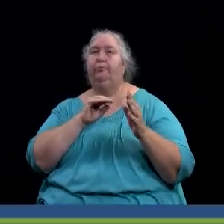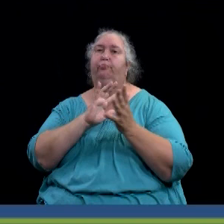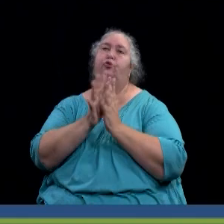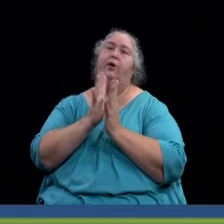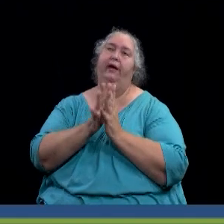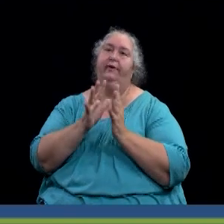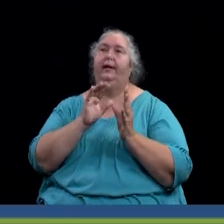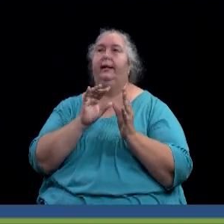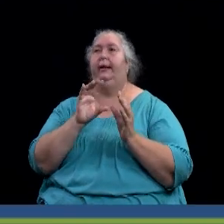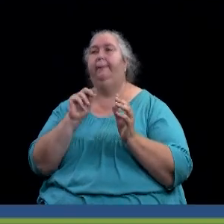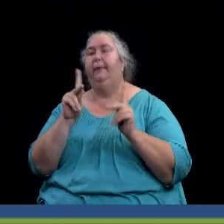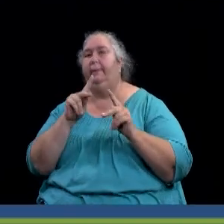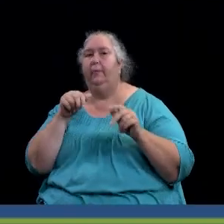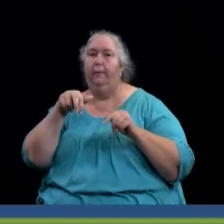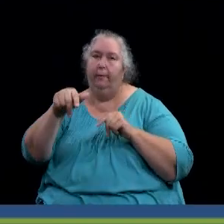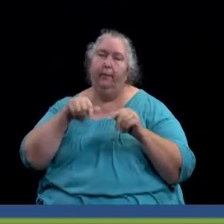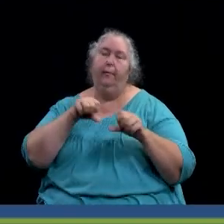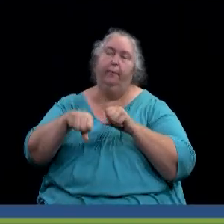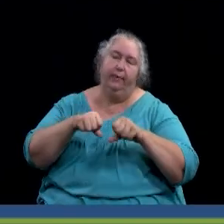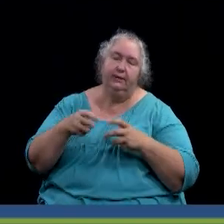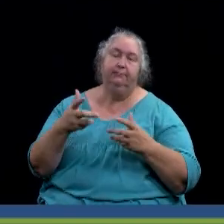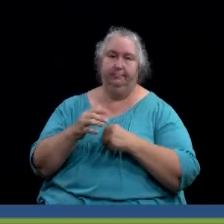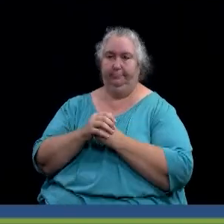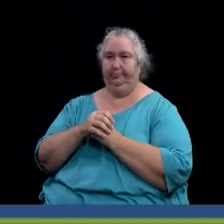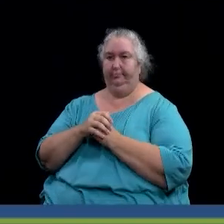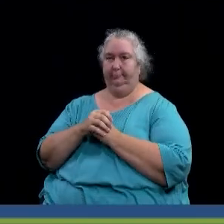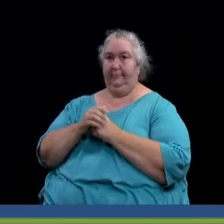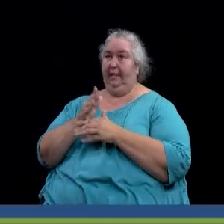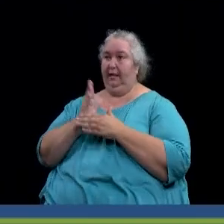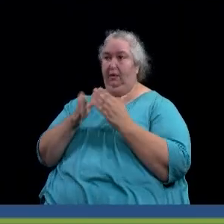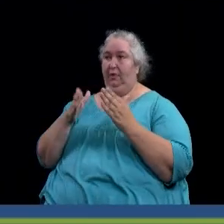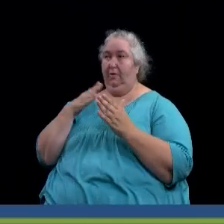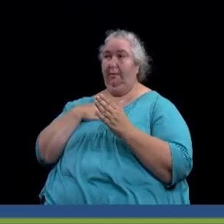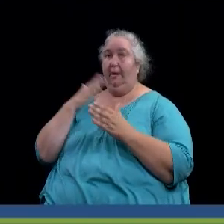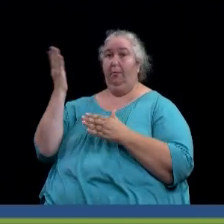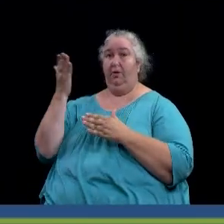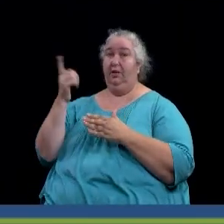That concludes my presentation today. I'd be happy to answer any questions you might have.